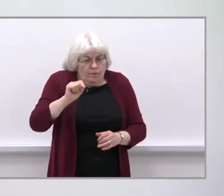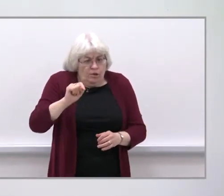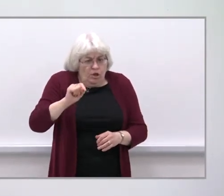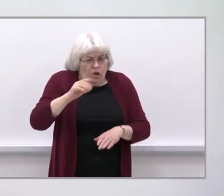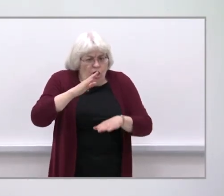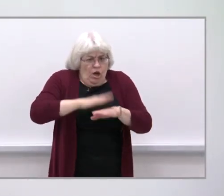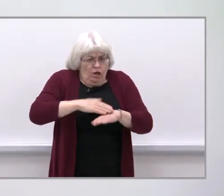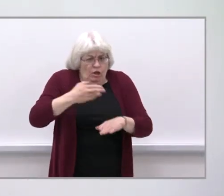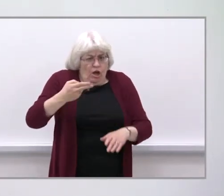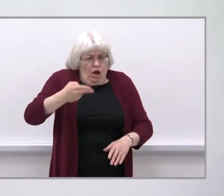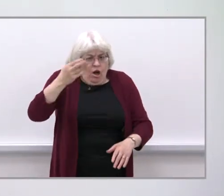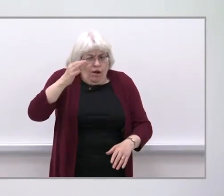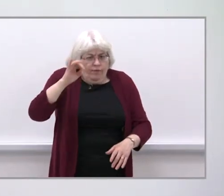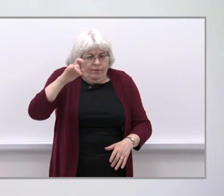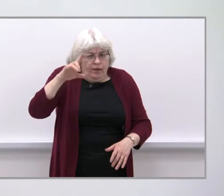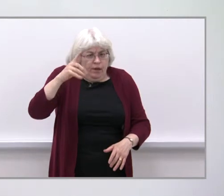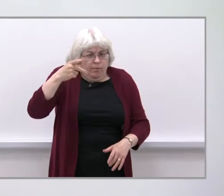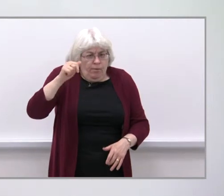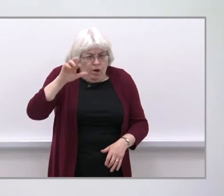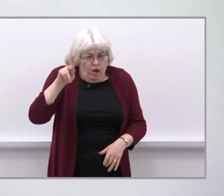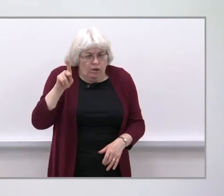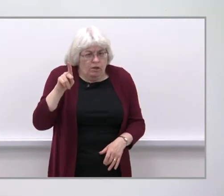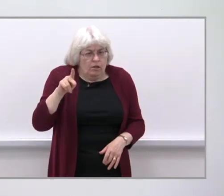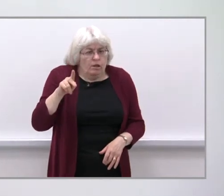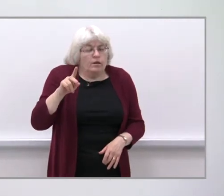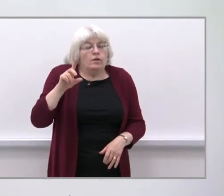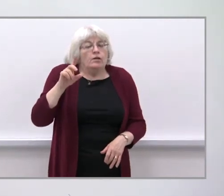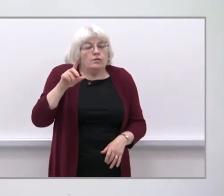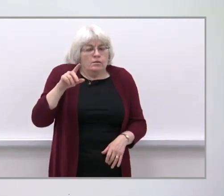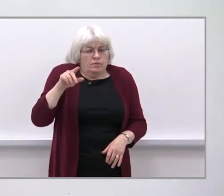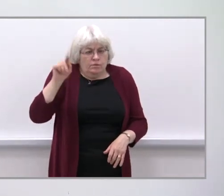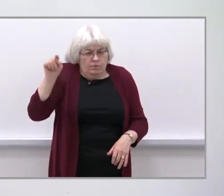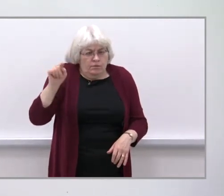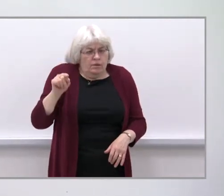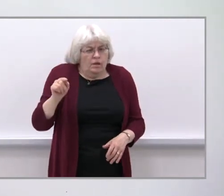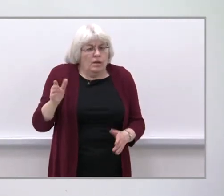were looking for an apartment in the Highfield Park area.